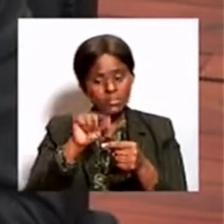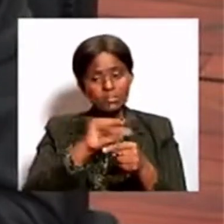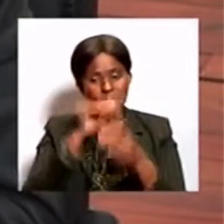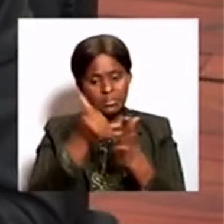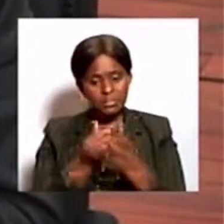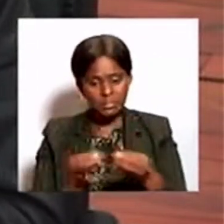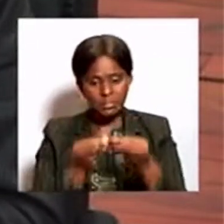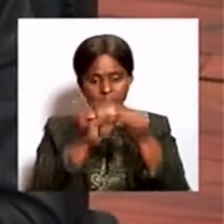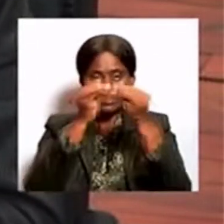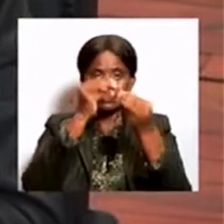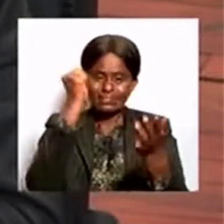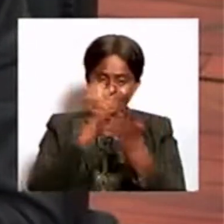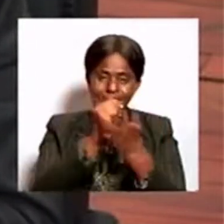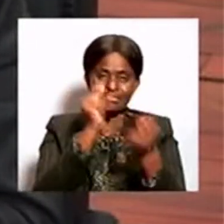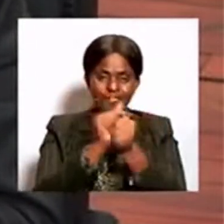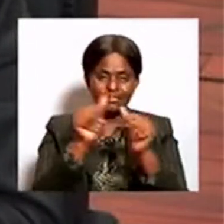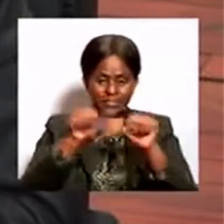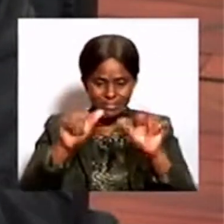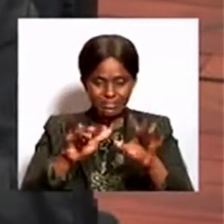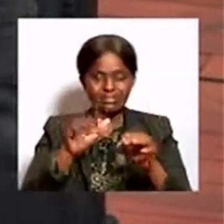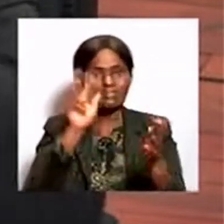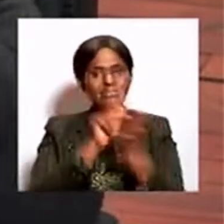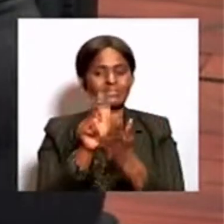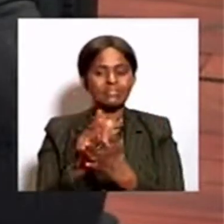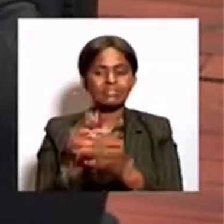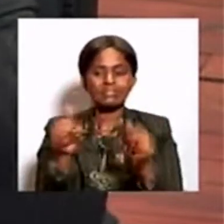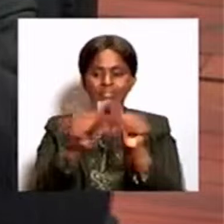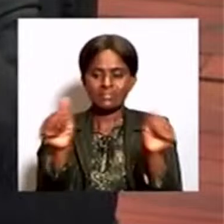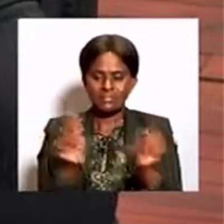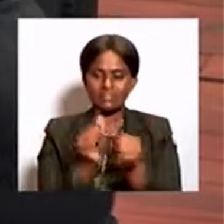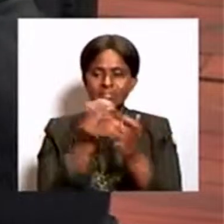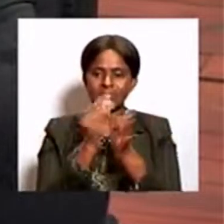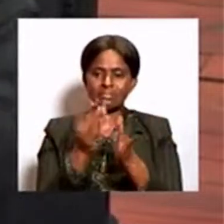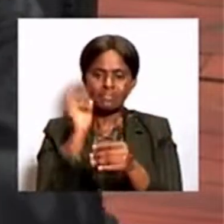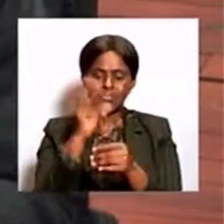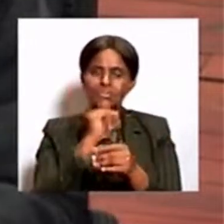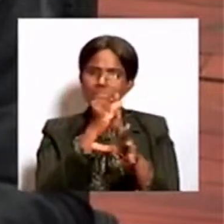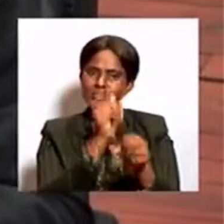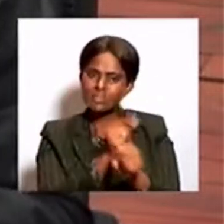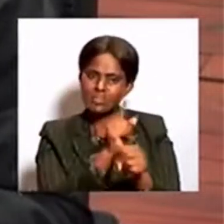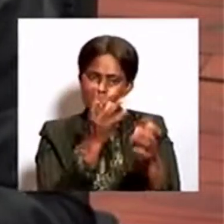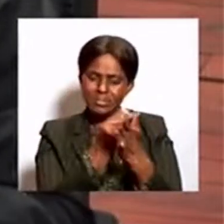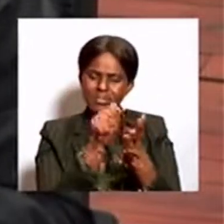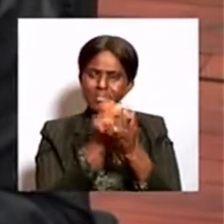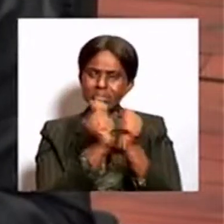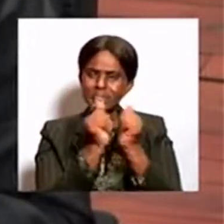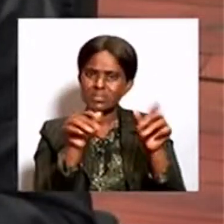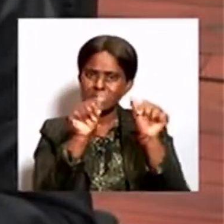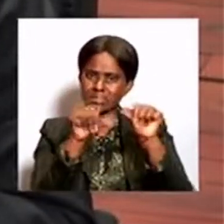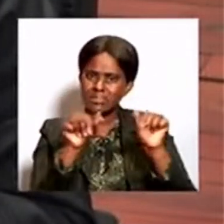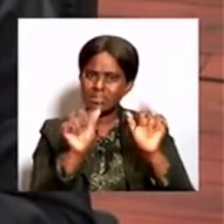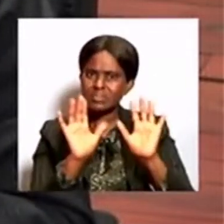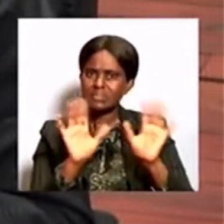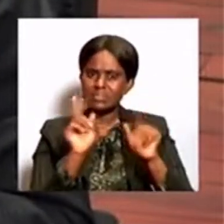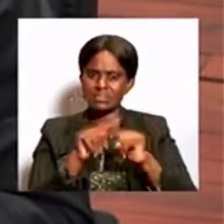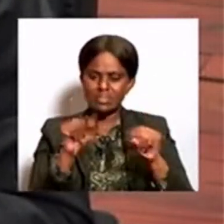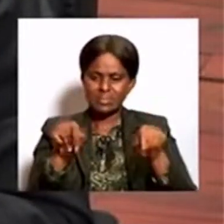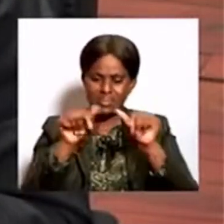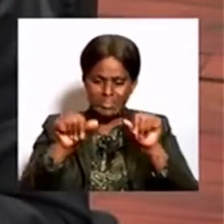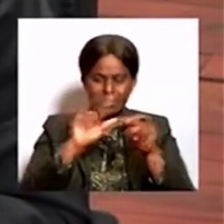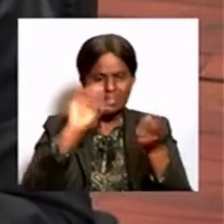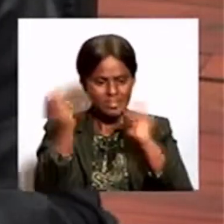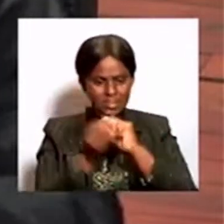collection, a stamp and an auditor signs. The general cashier will not receive the money without an audit. But the